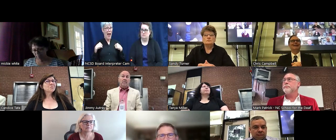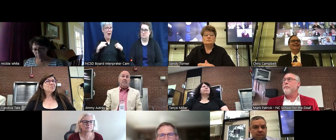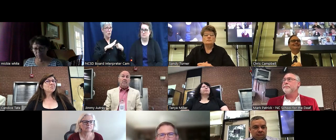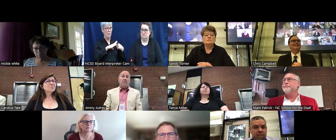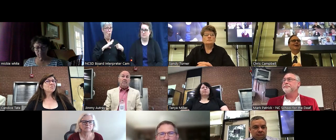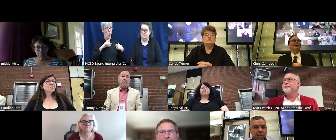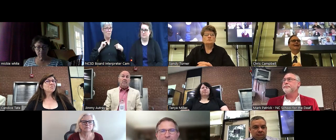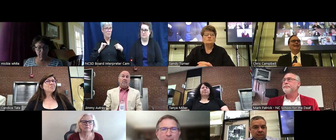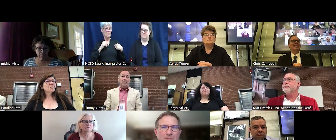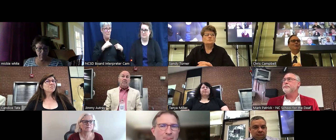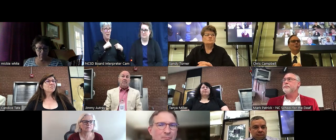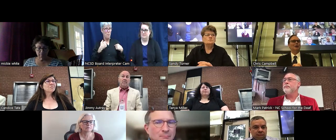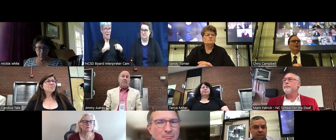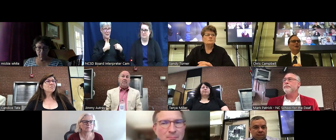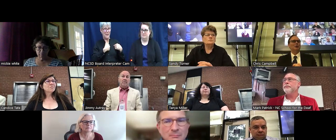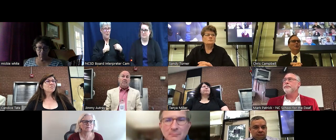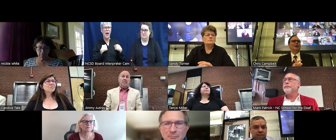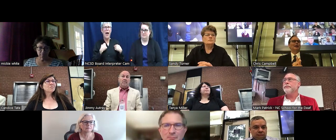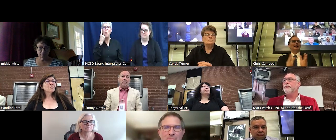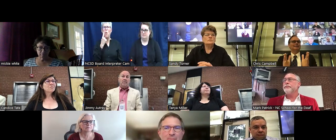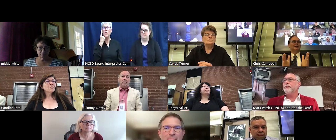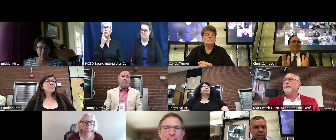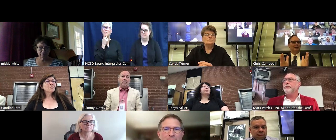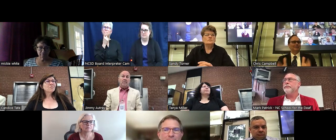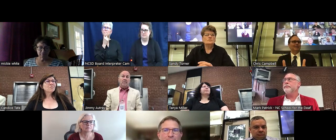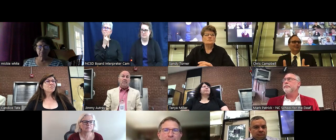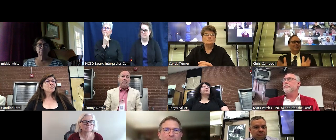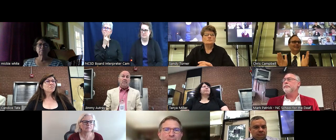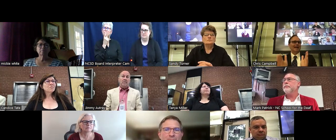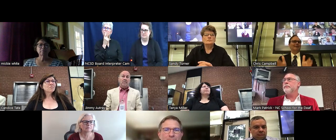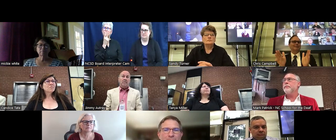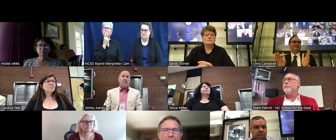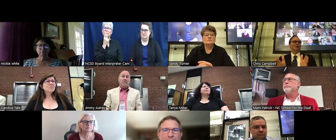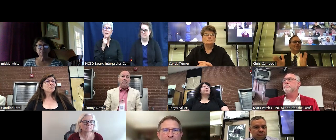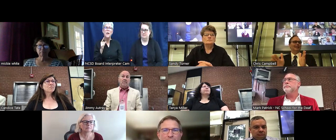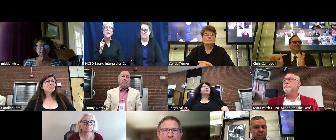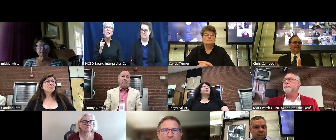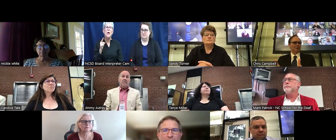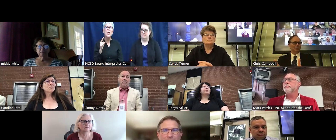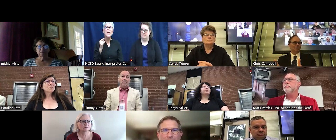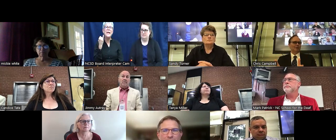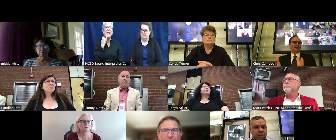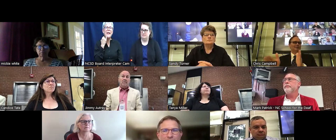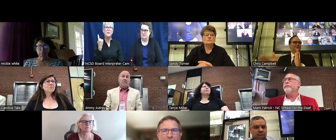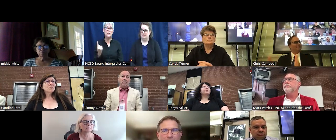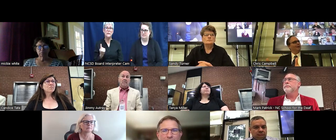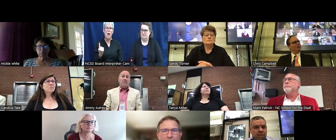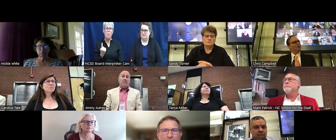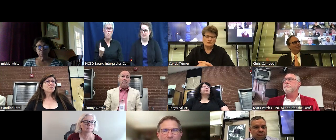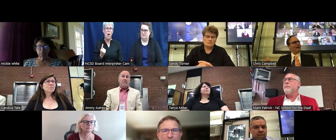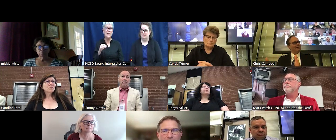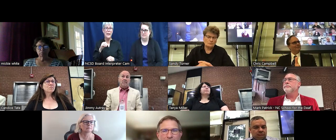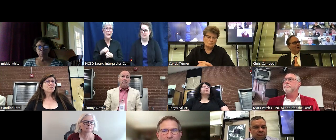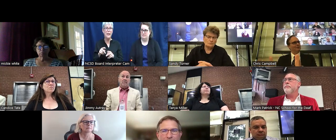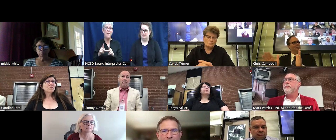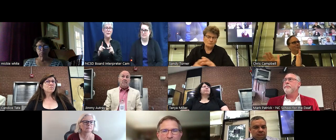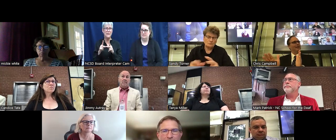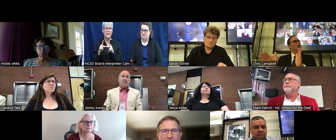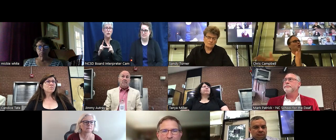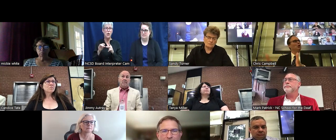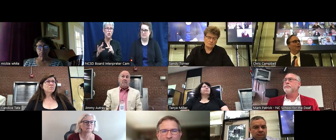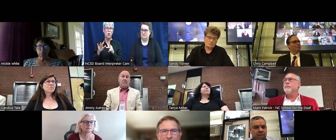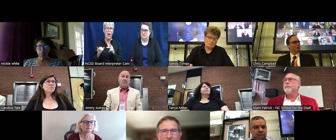be, is there anyone who is a position that's absolutely essential to fill on July 1st that will